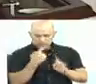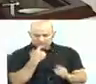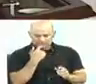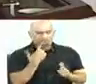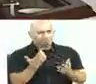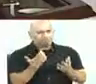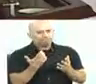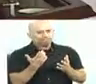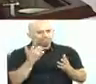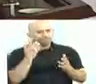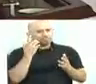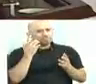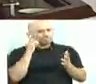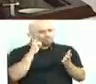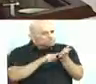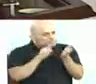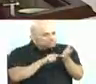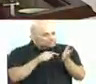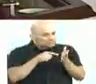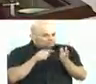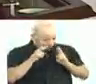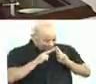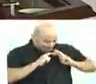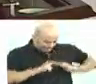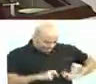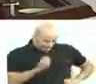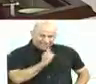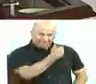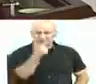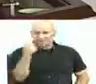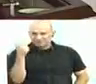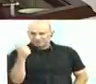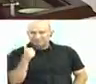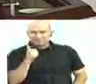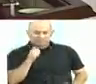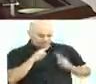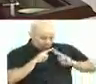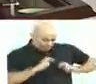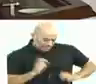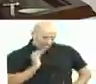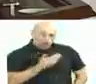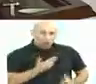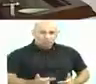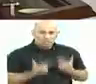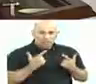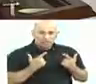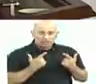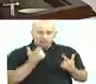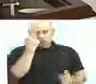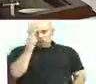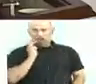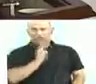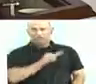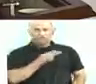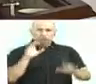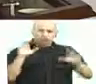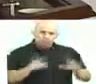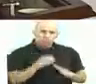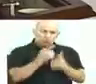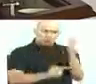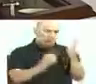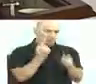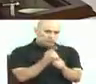to inspect ourselves. Inspect our lives. And for us to do what